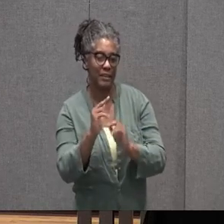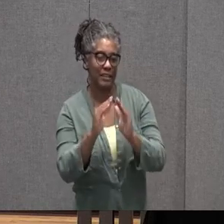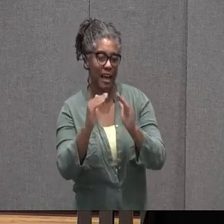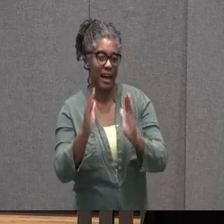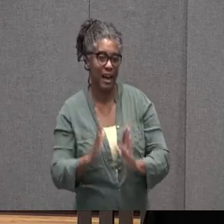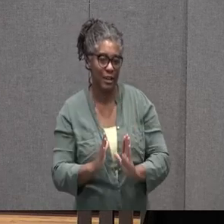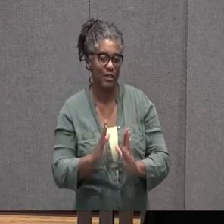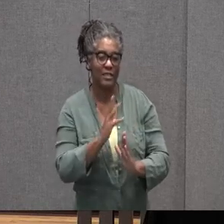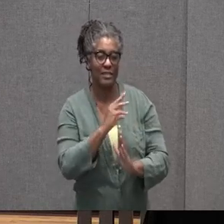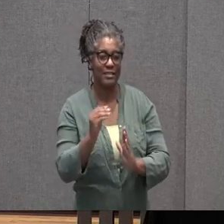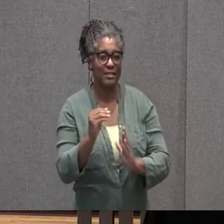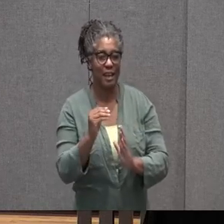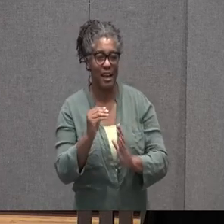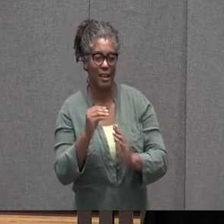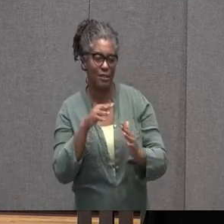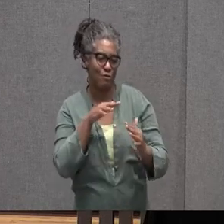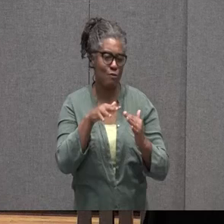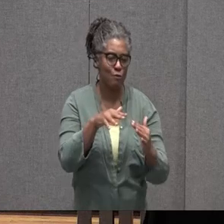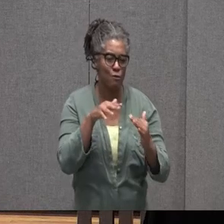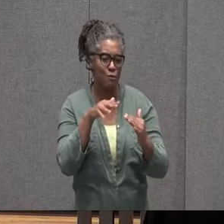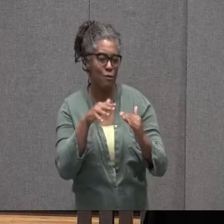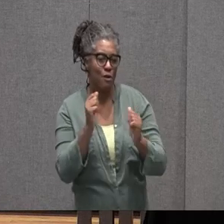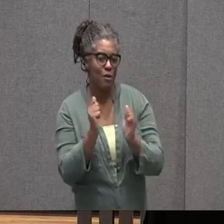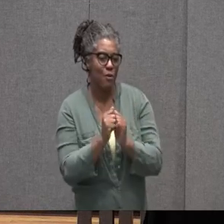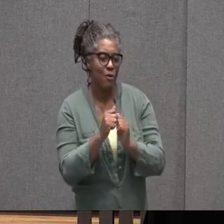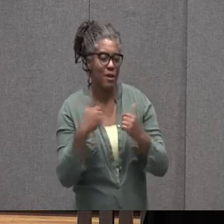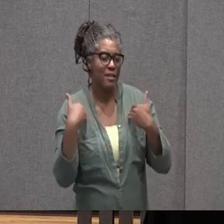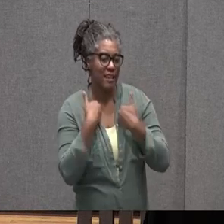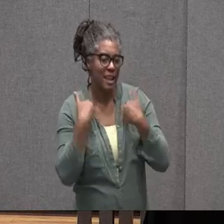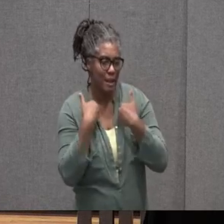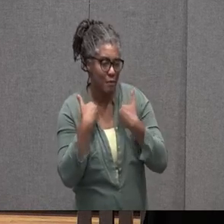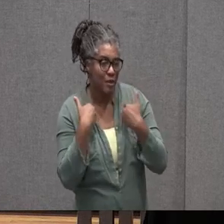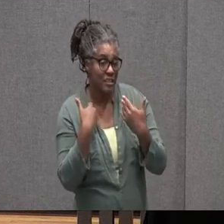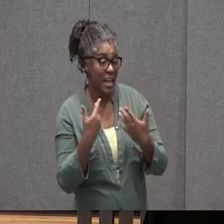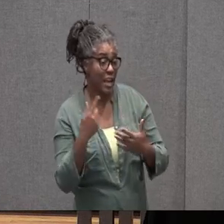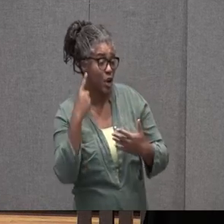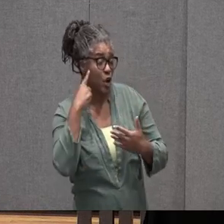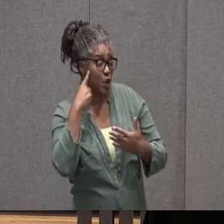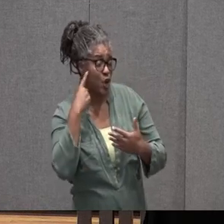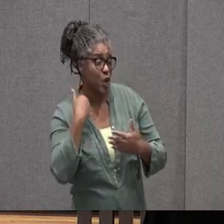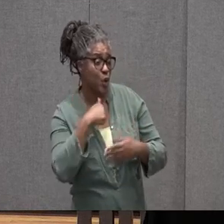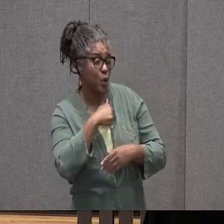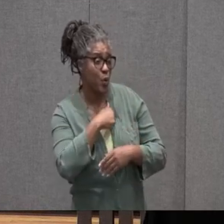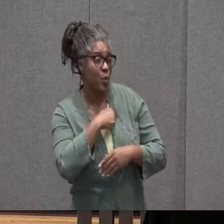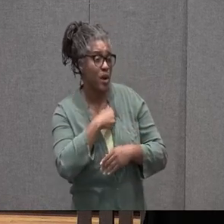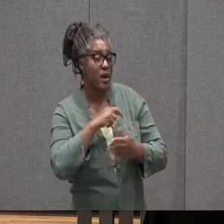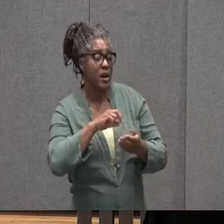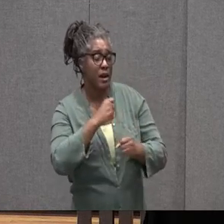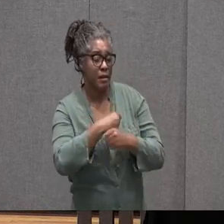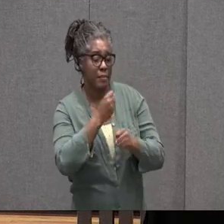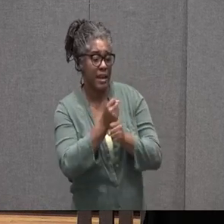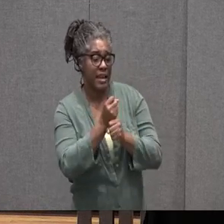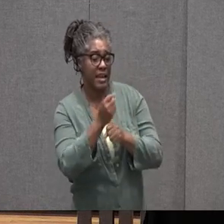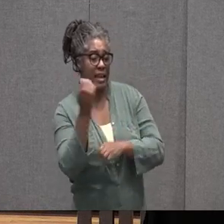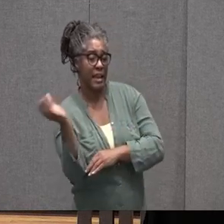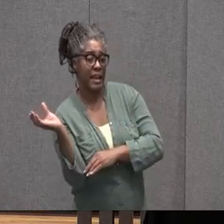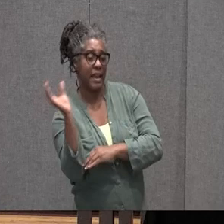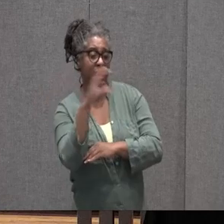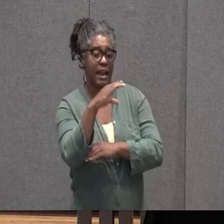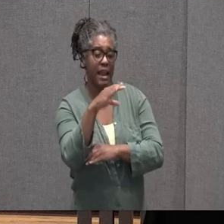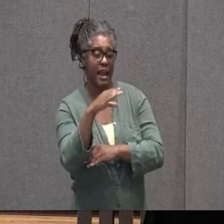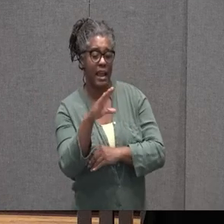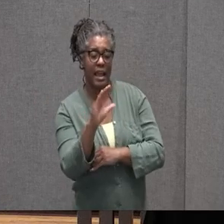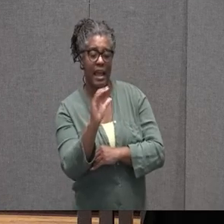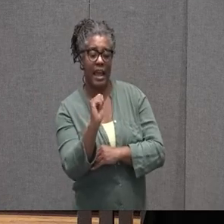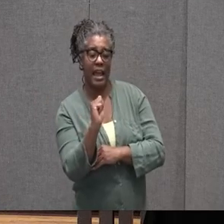R. Speaking of war, I hear we're going to be making some catapults to get some bunnies over the fence. Yes. I see a problem, though. What's